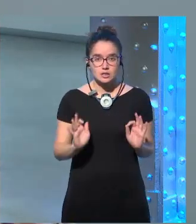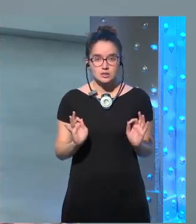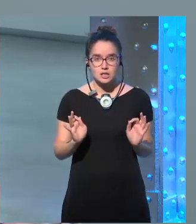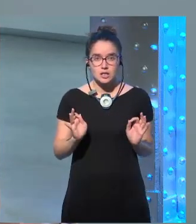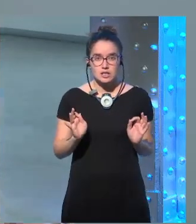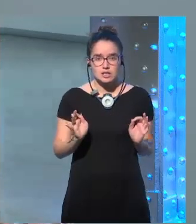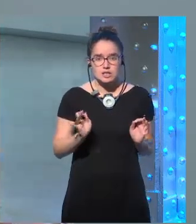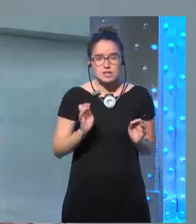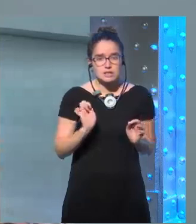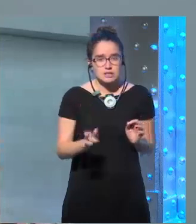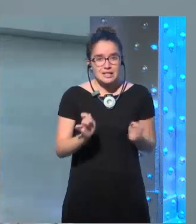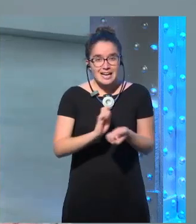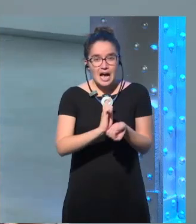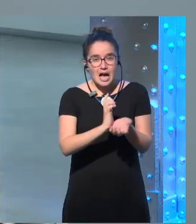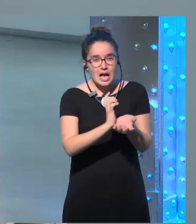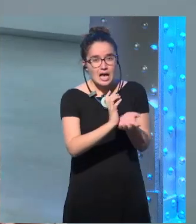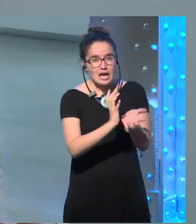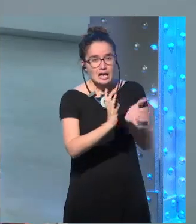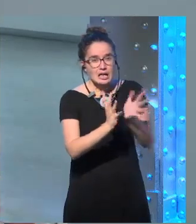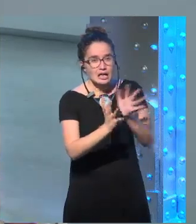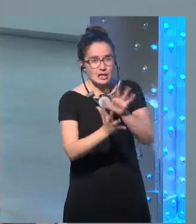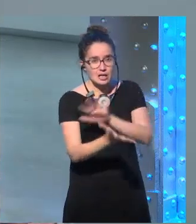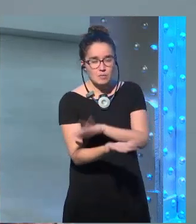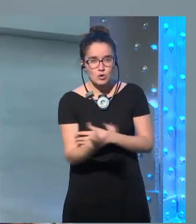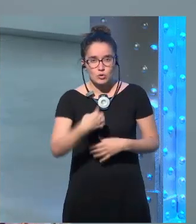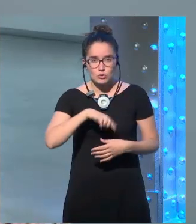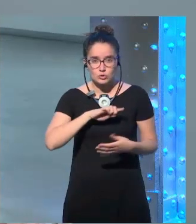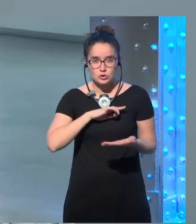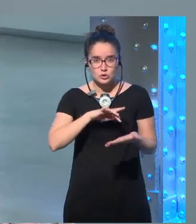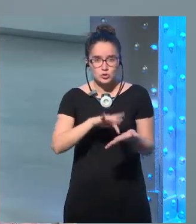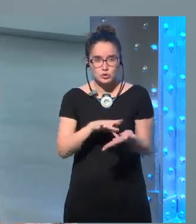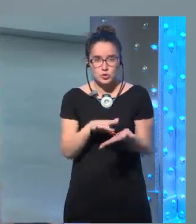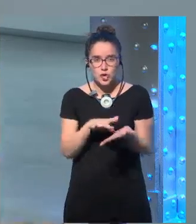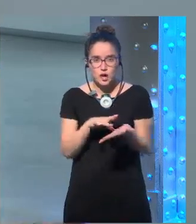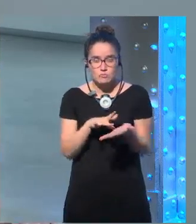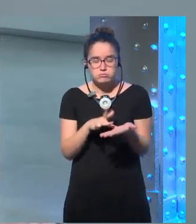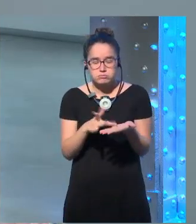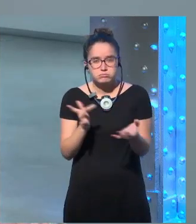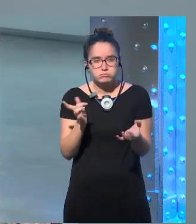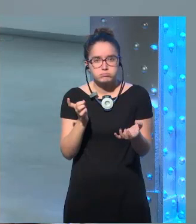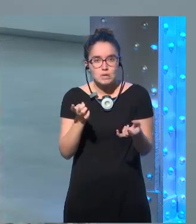going to be and what it will look like. And it is that permanent change where we are seeing ourselves